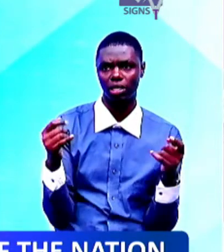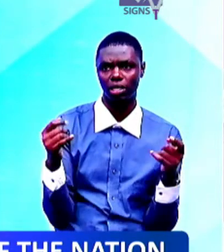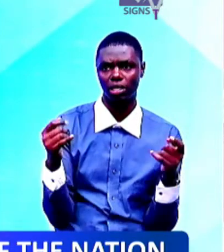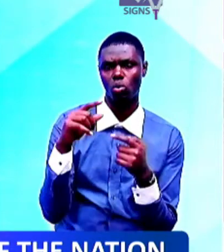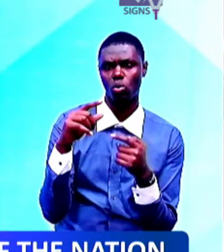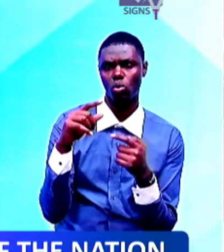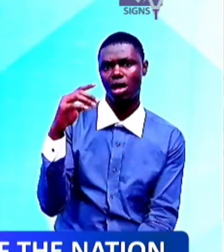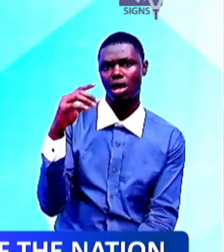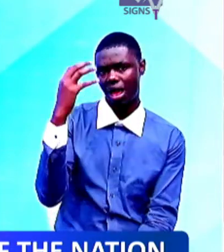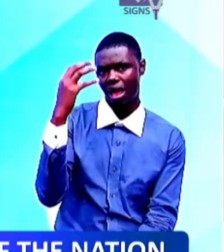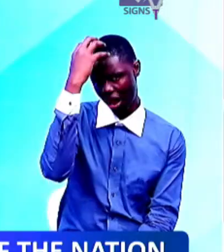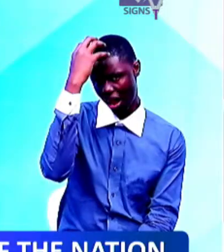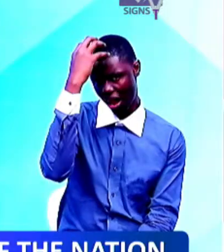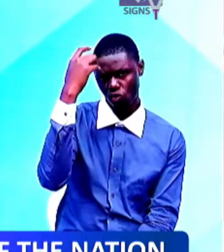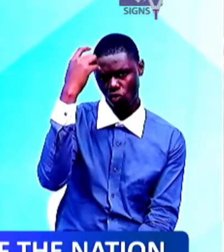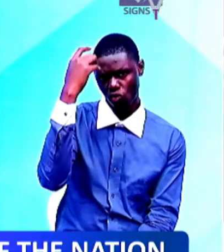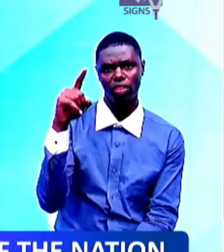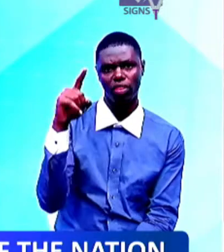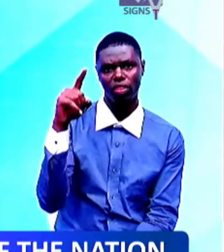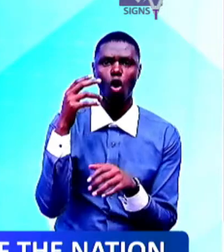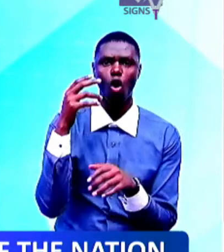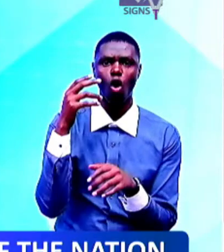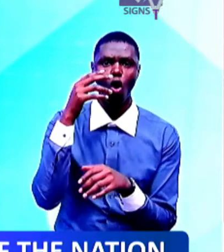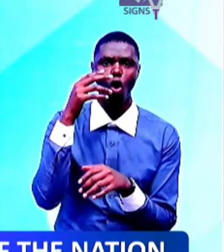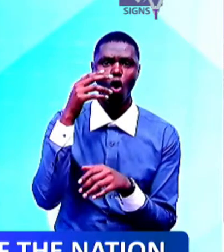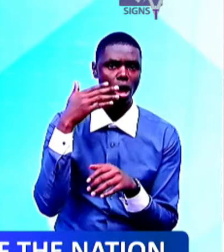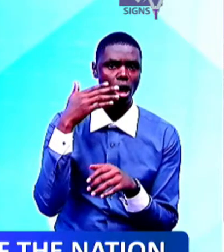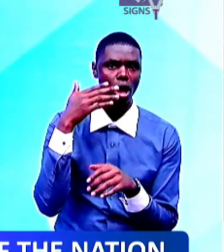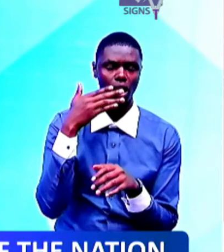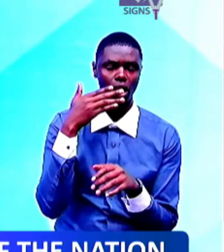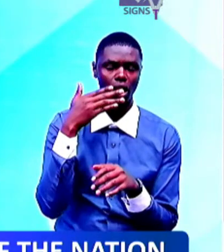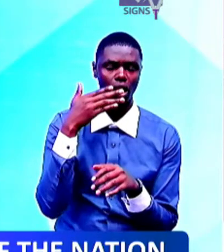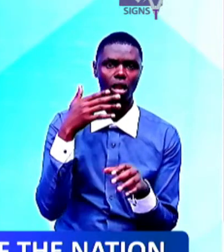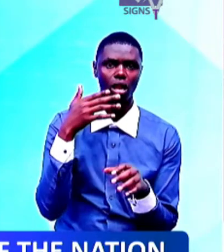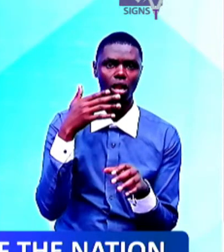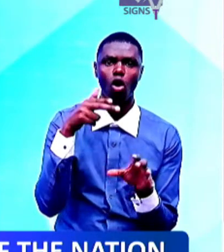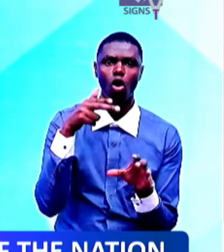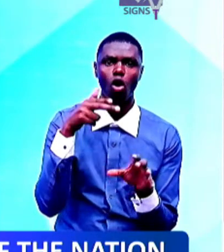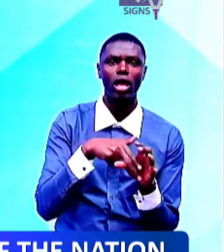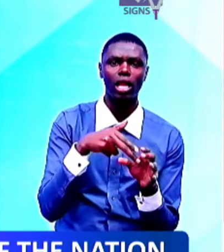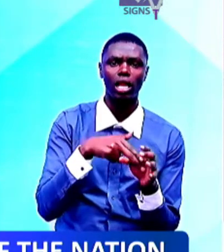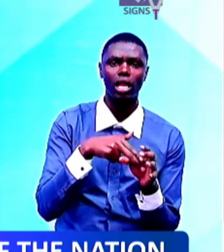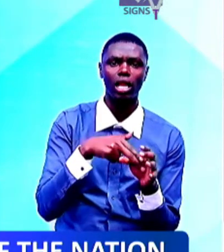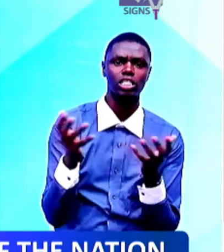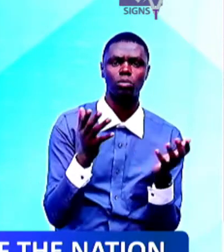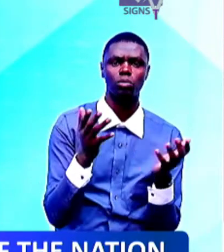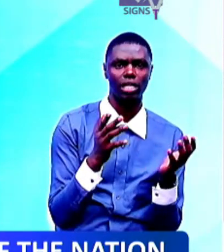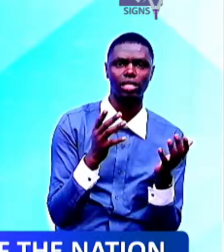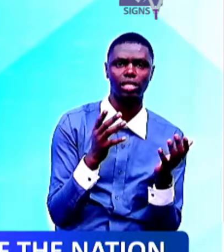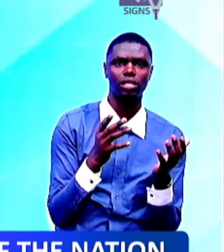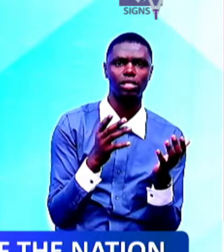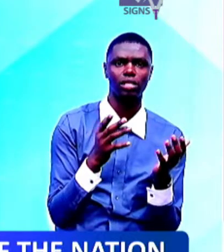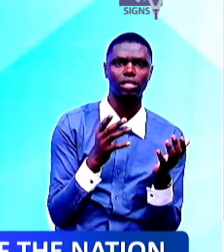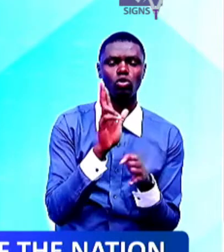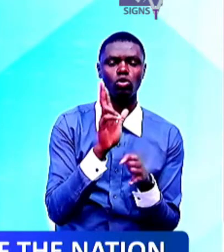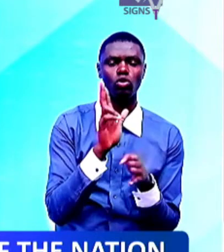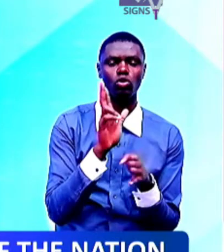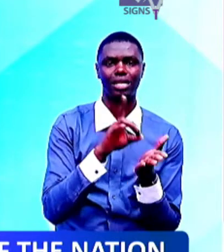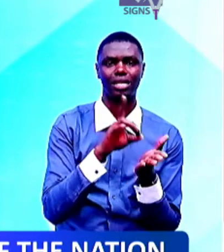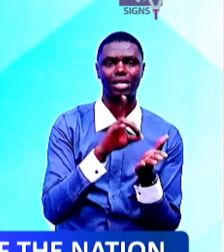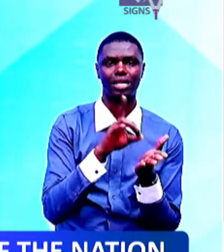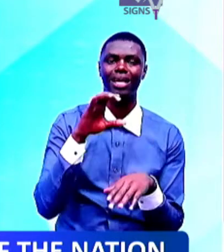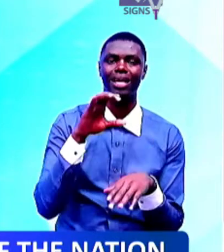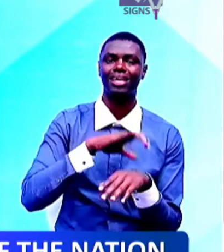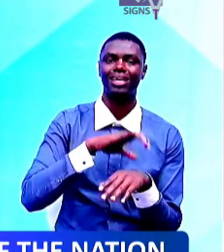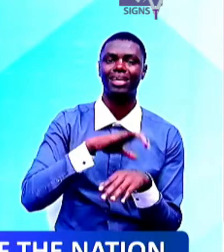Mombasa, for their oil export, and went through Dar es Salaam, port of Dar es Salaam, is because in Kenya, even getting